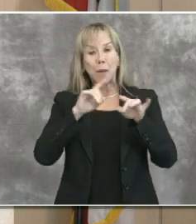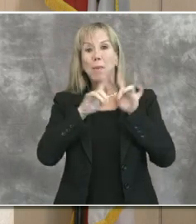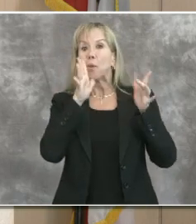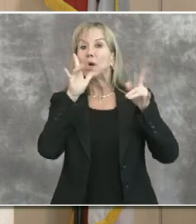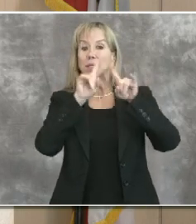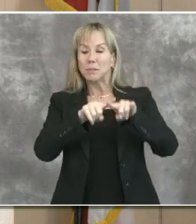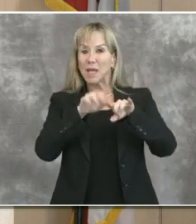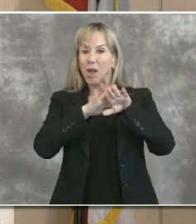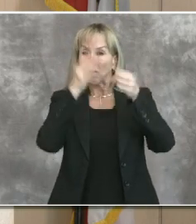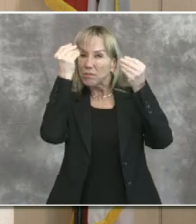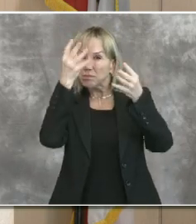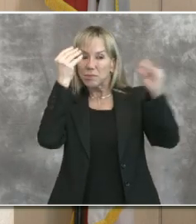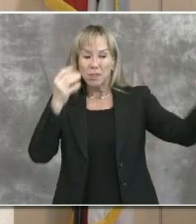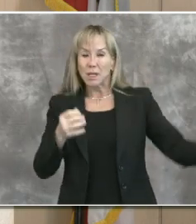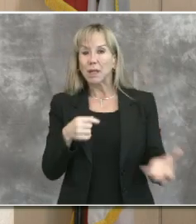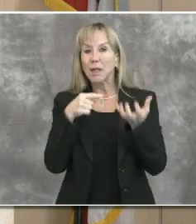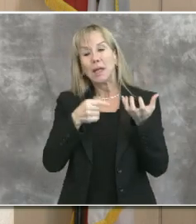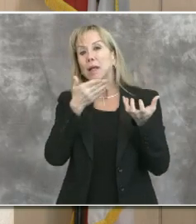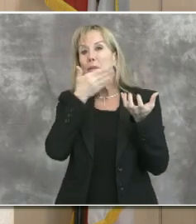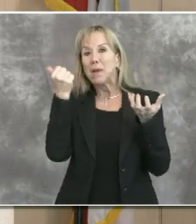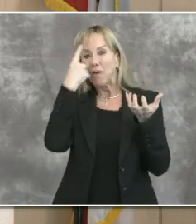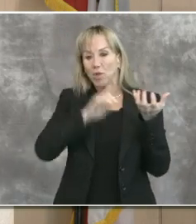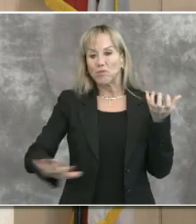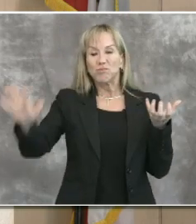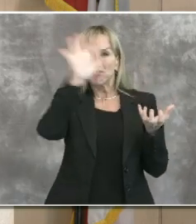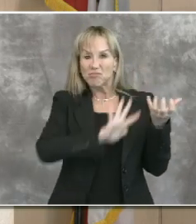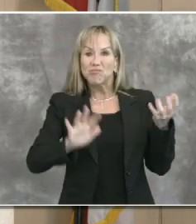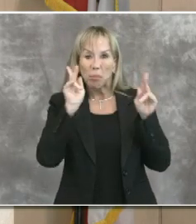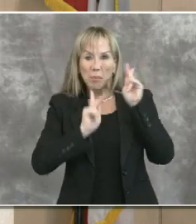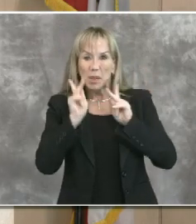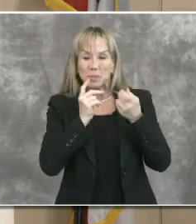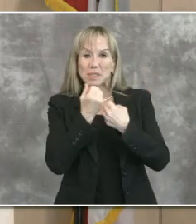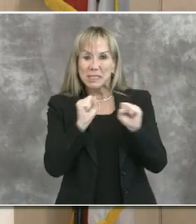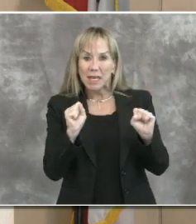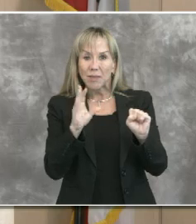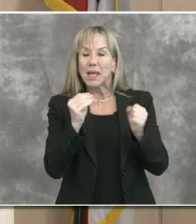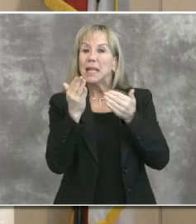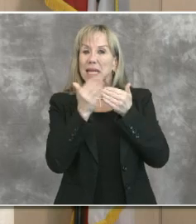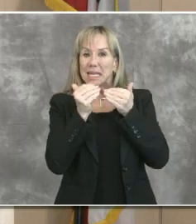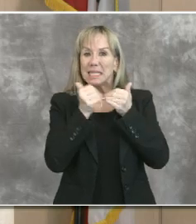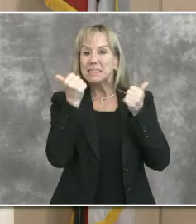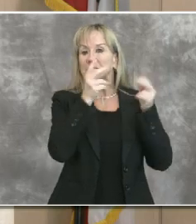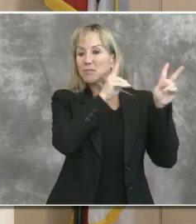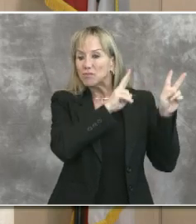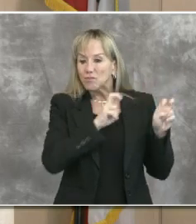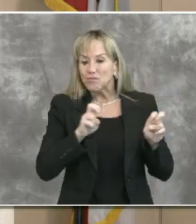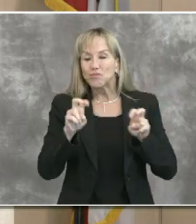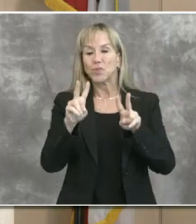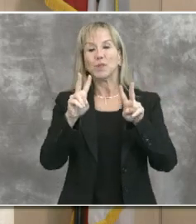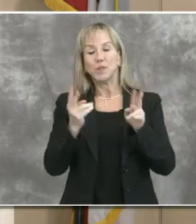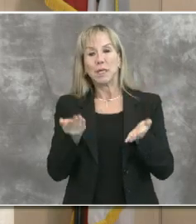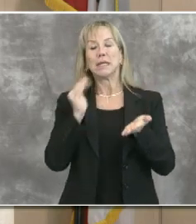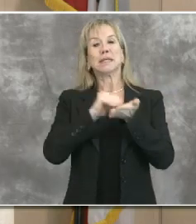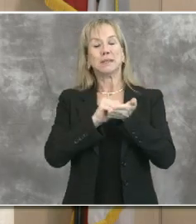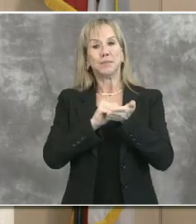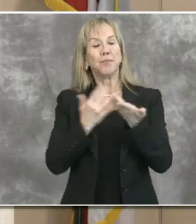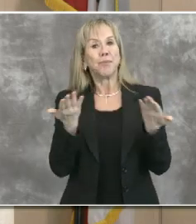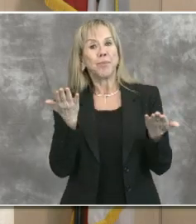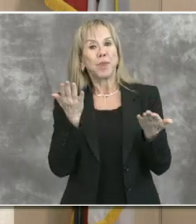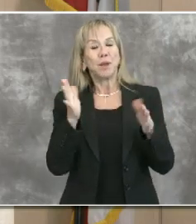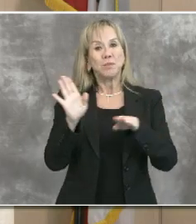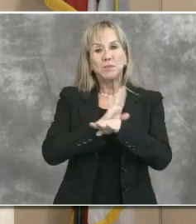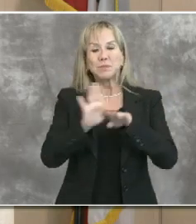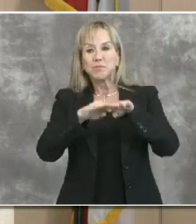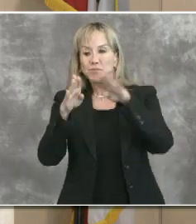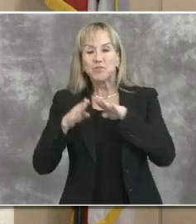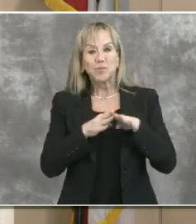on the data about what best serves our region and provides the smoothest and most consistent recovery. To do otherwise would be